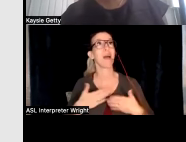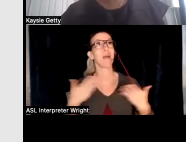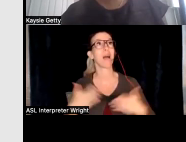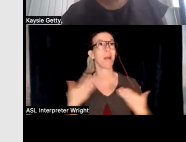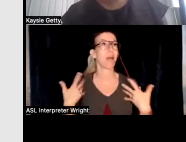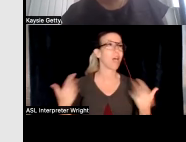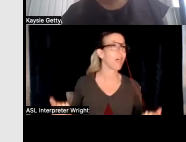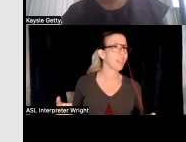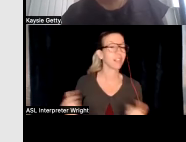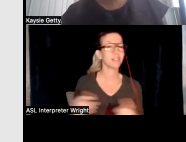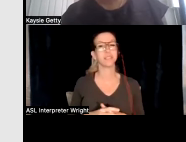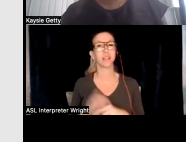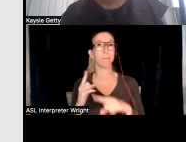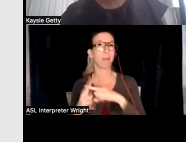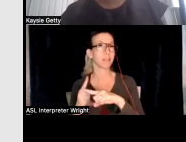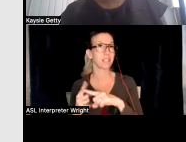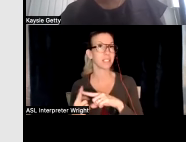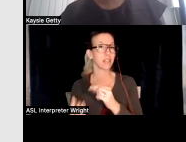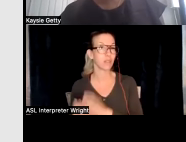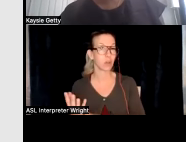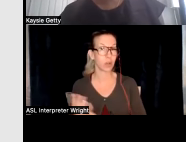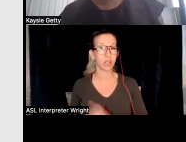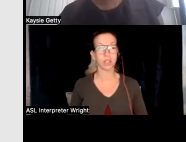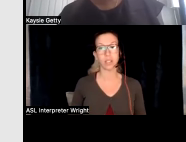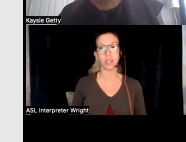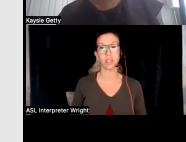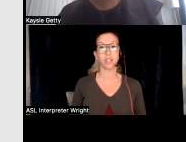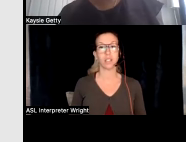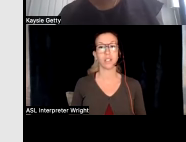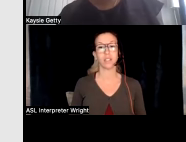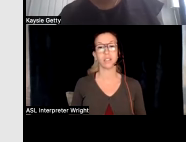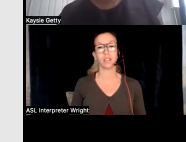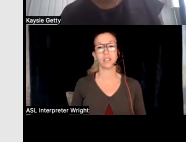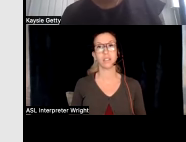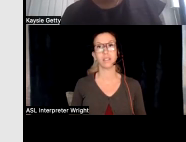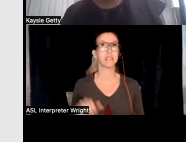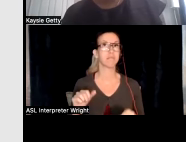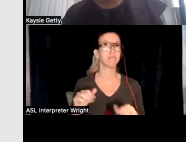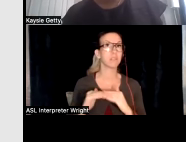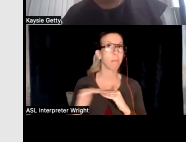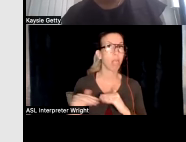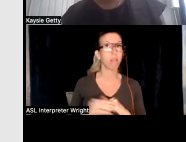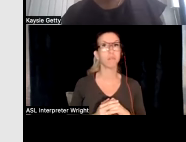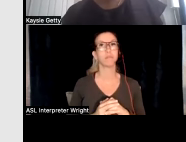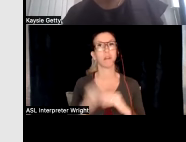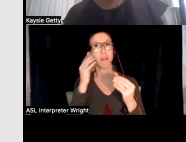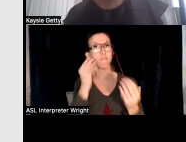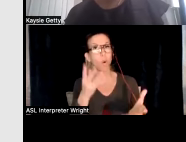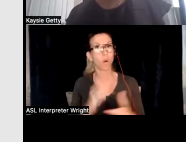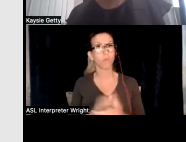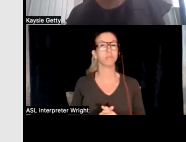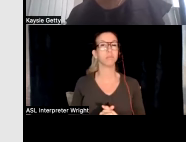healthy, positively growing. I love that expression, Anna. Thank you. Stability, informed, huge,